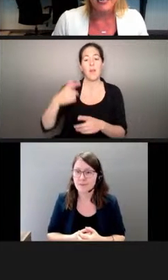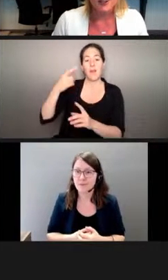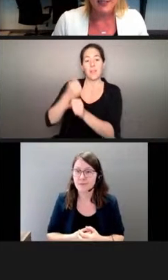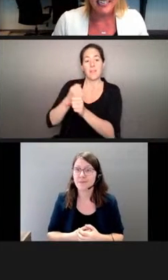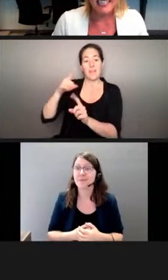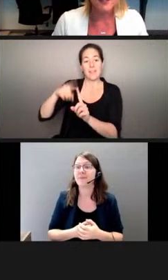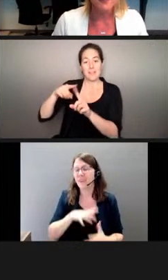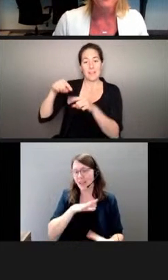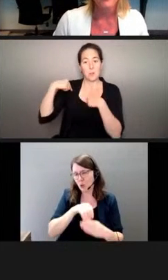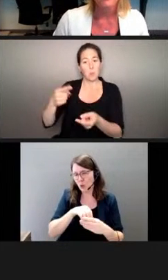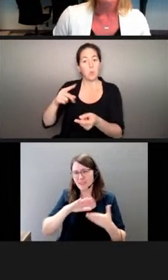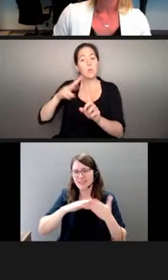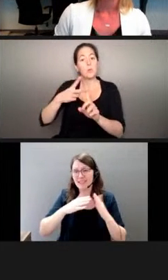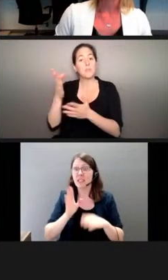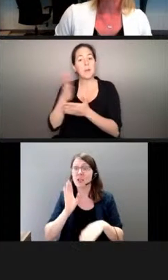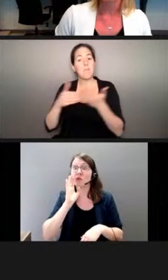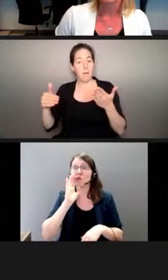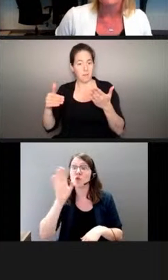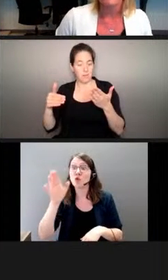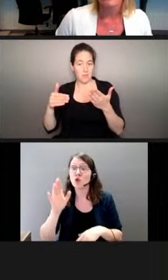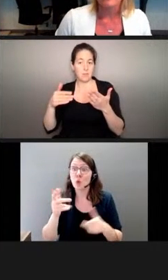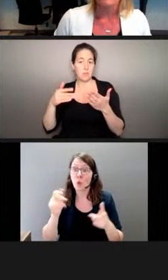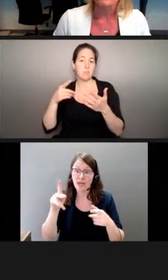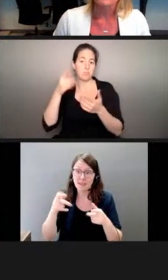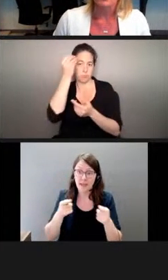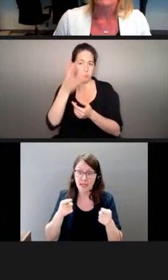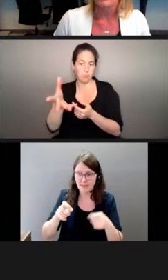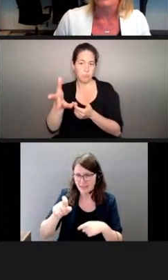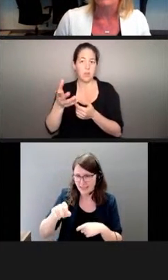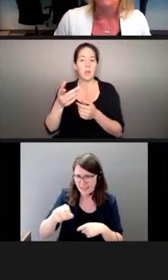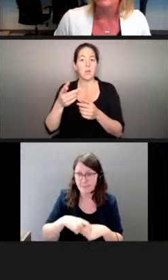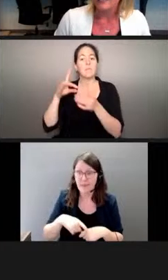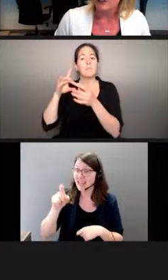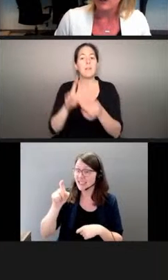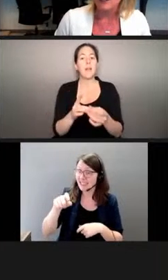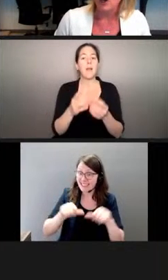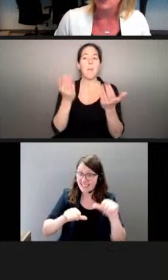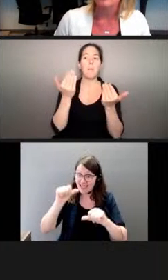waste management needs. The needs assessment includes long-term